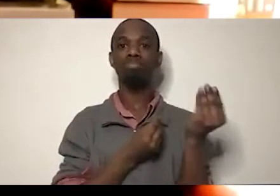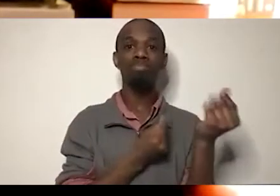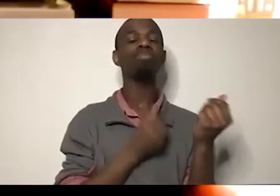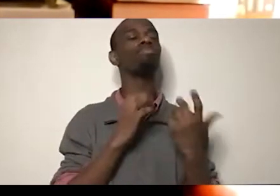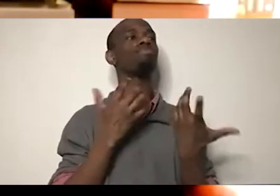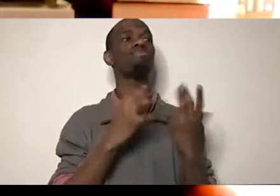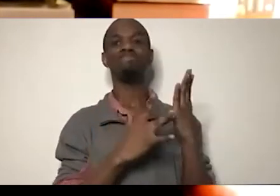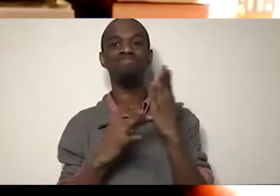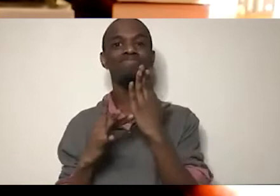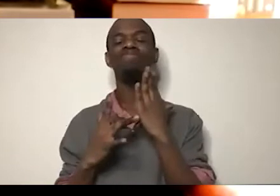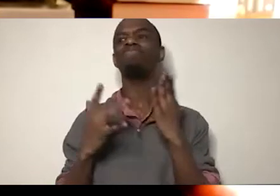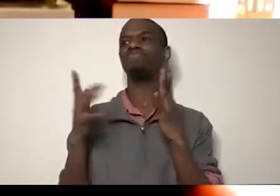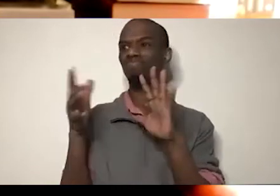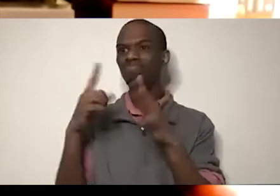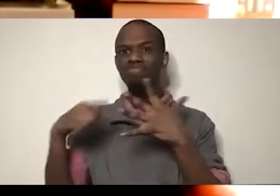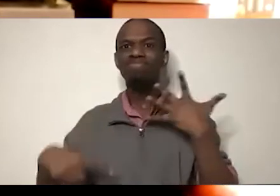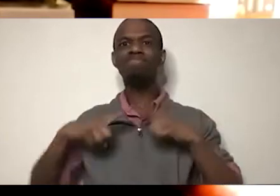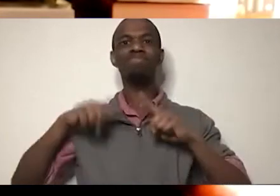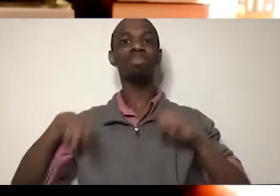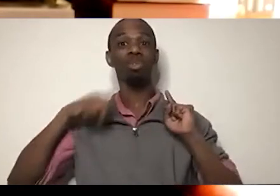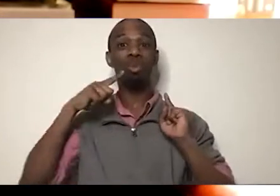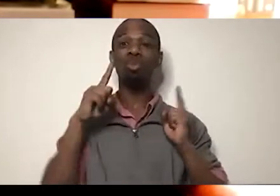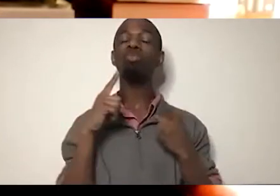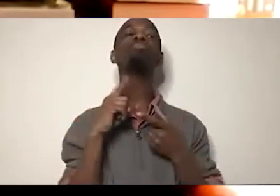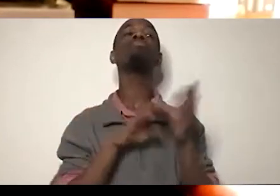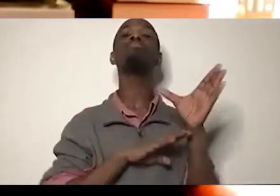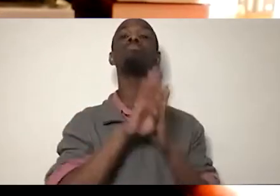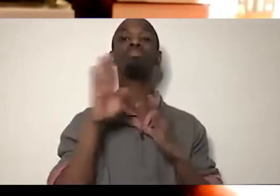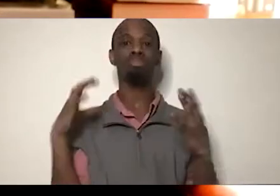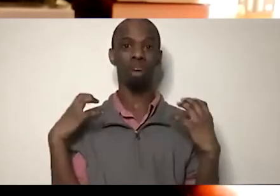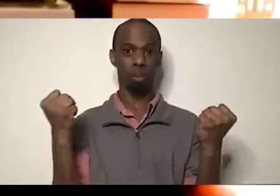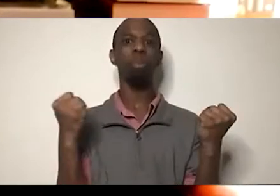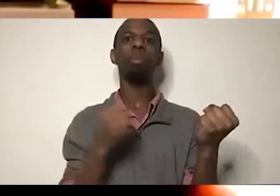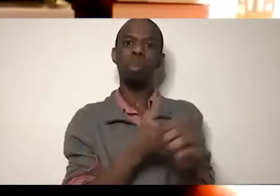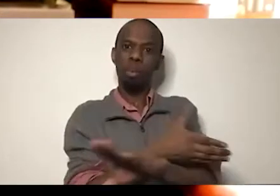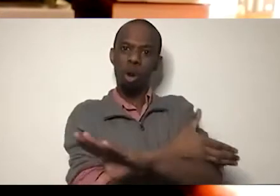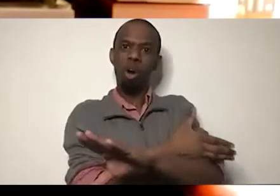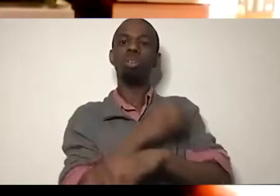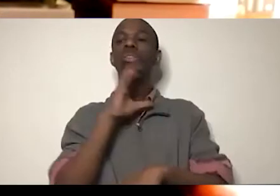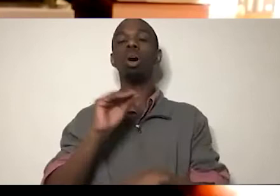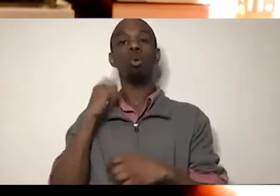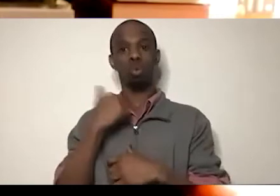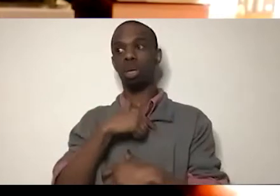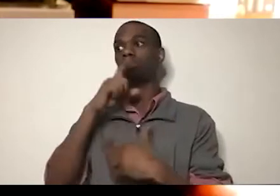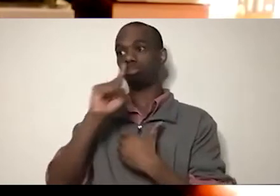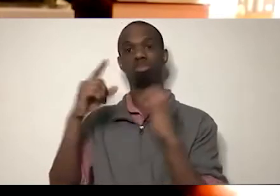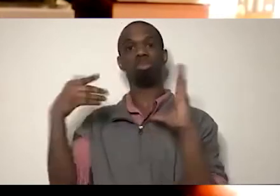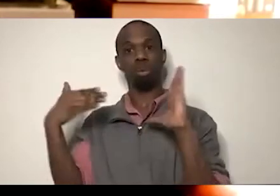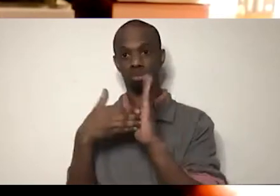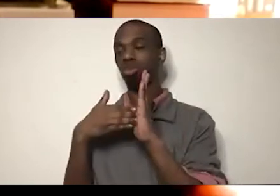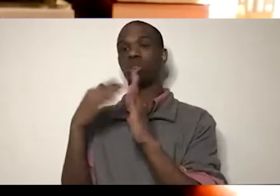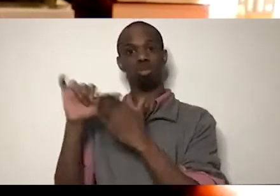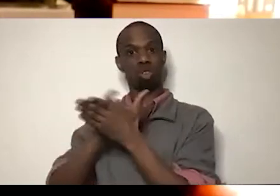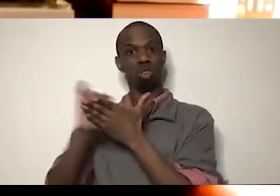of our lawsuit for $1 million environmental benefits fund. And then we were off and running. One of our attorneys said,